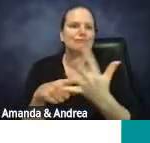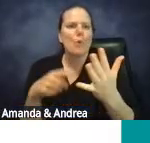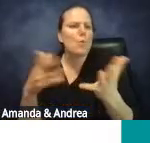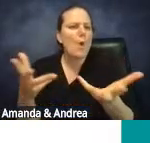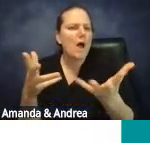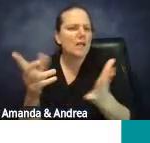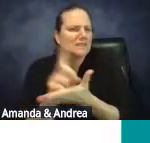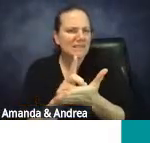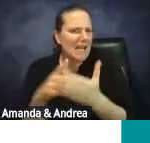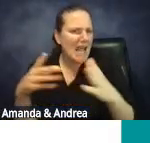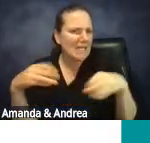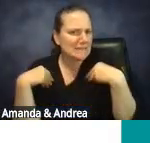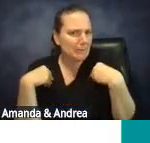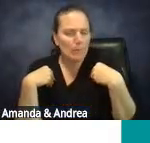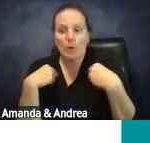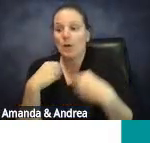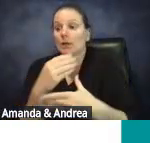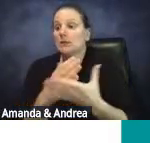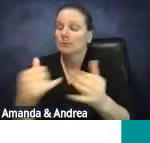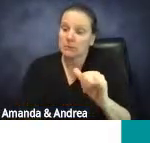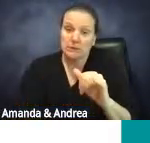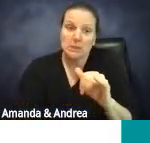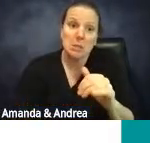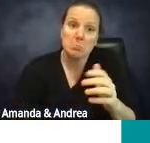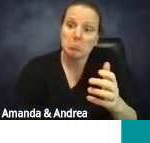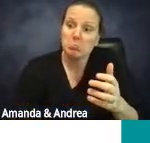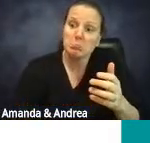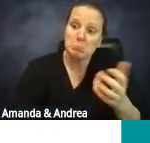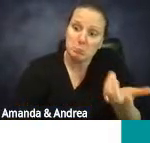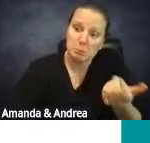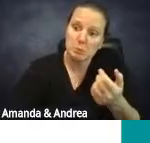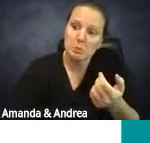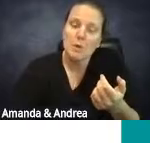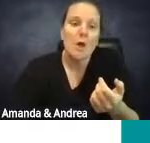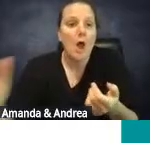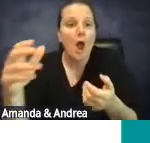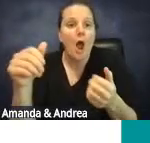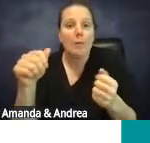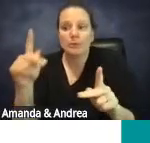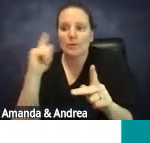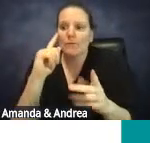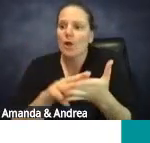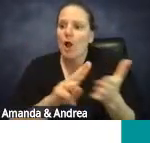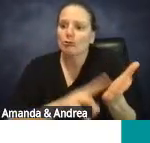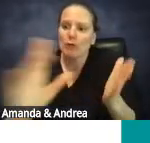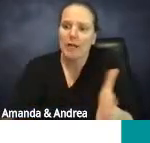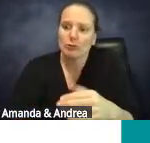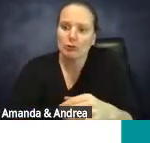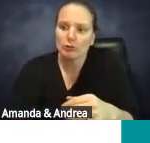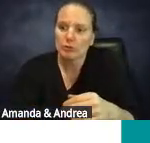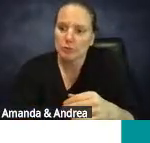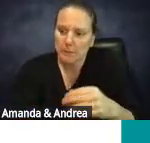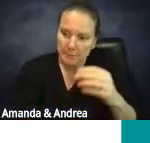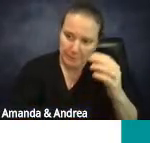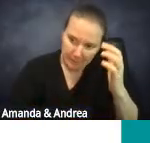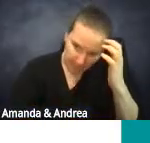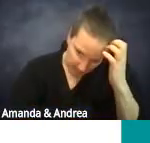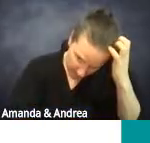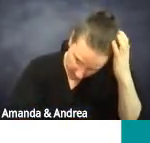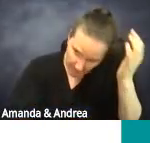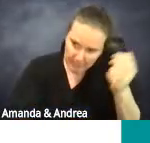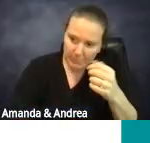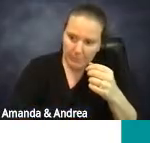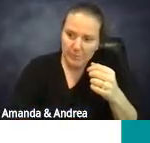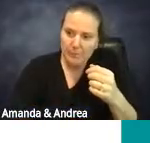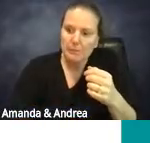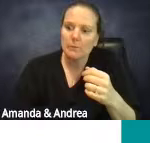acceptable. So there will still be some opportunity for the contractors to present their creative